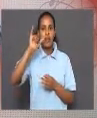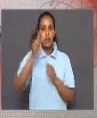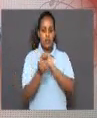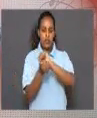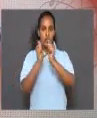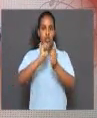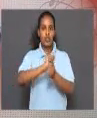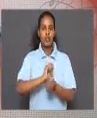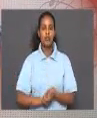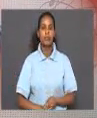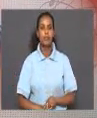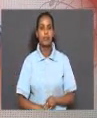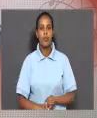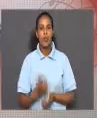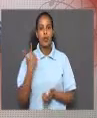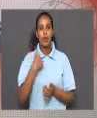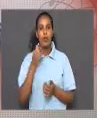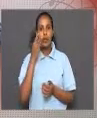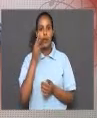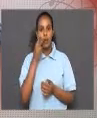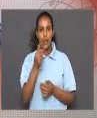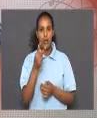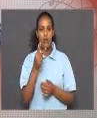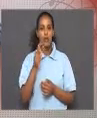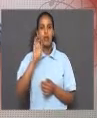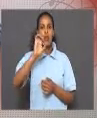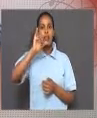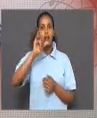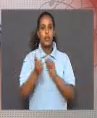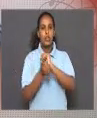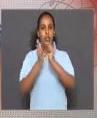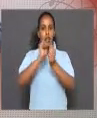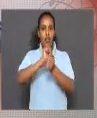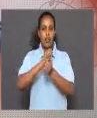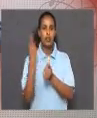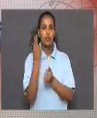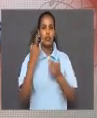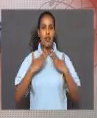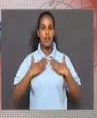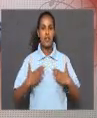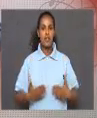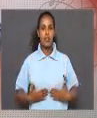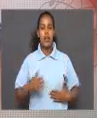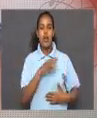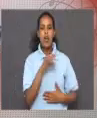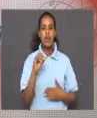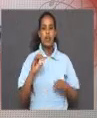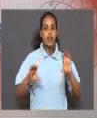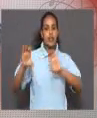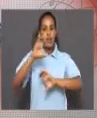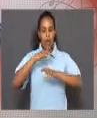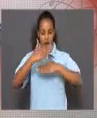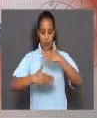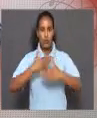entropy change. We will look at entropy changes using physical and